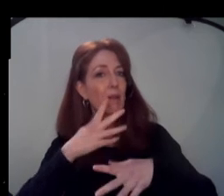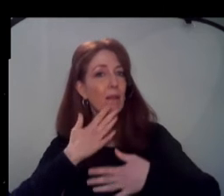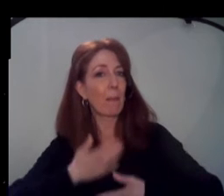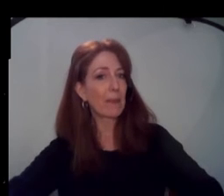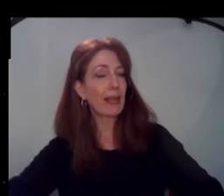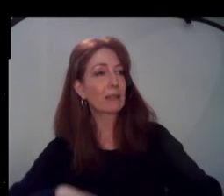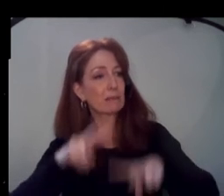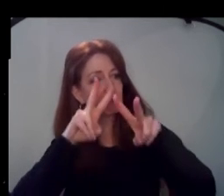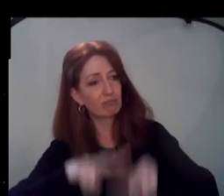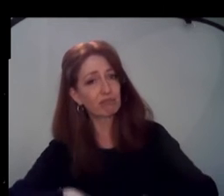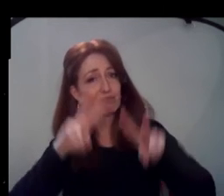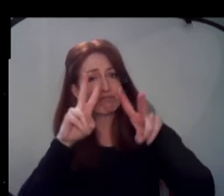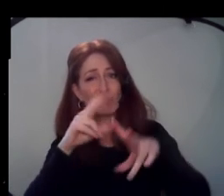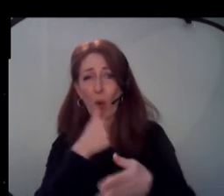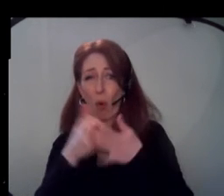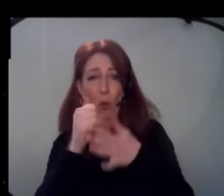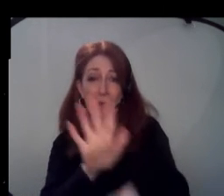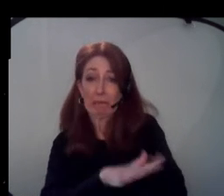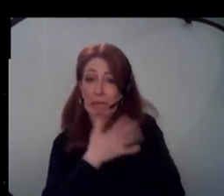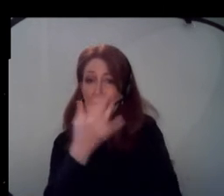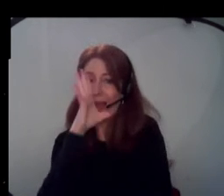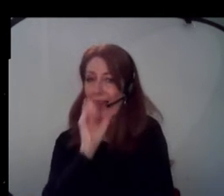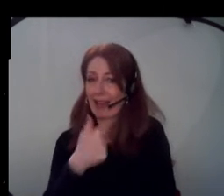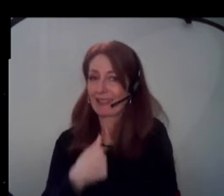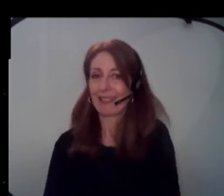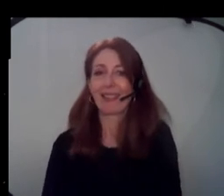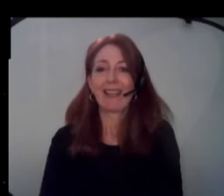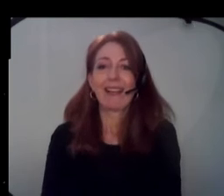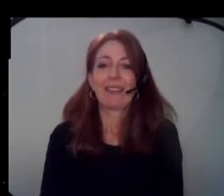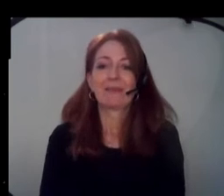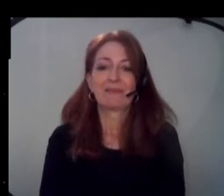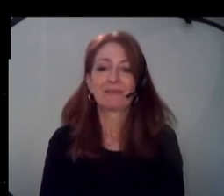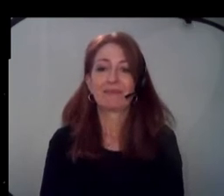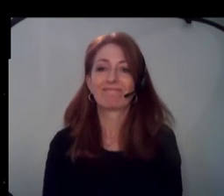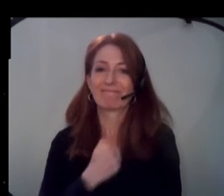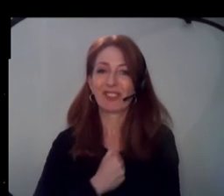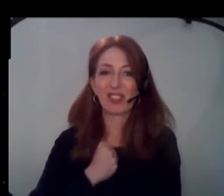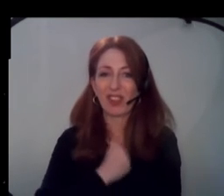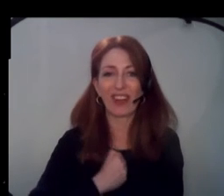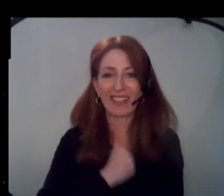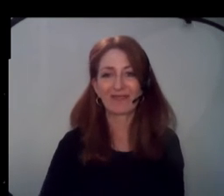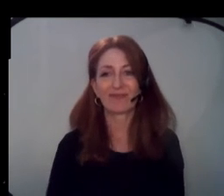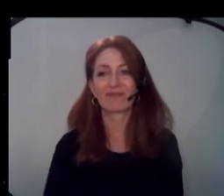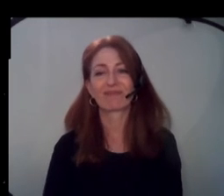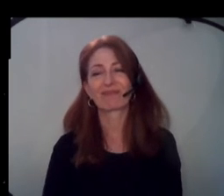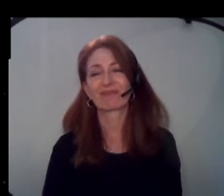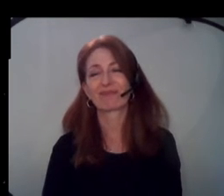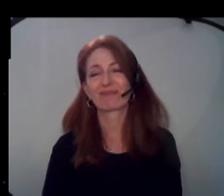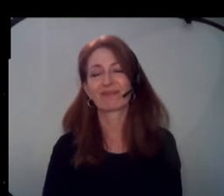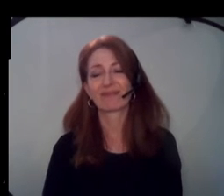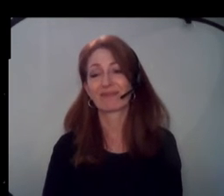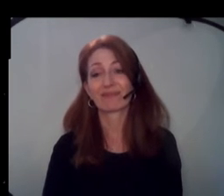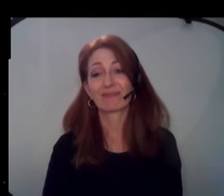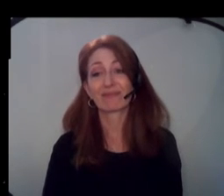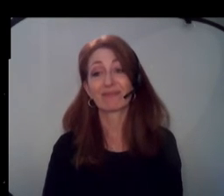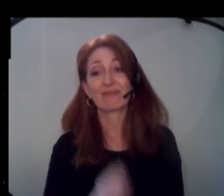this, it always makes me terribly uncomfortable. But sorry. Thank you for teeing me up. There's no denying